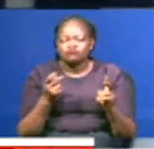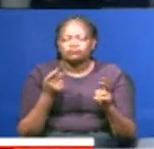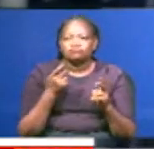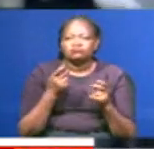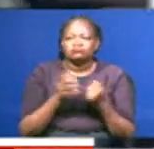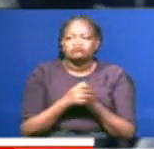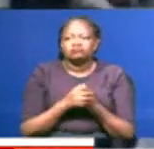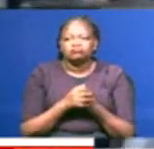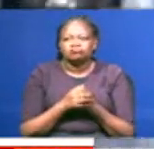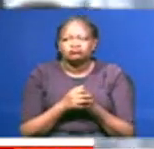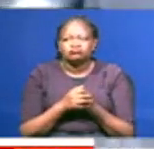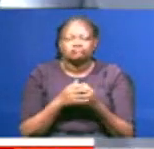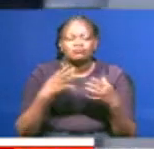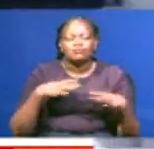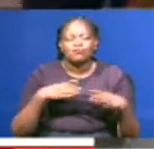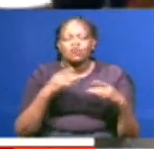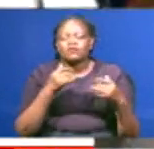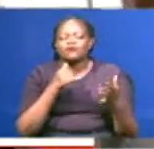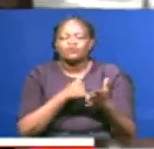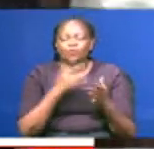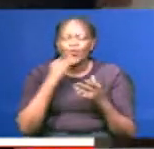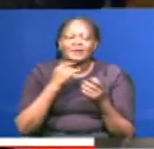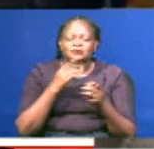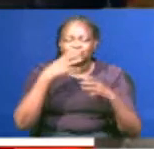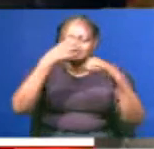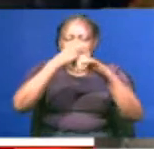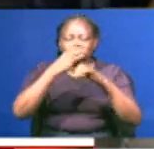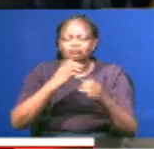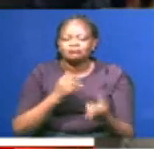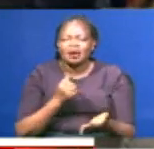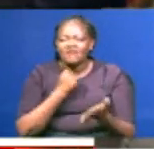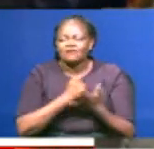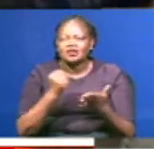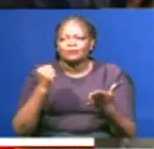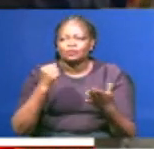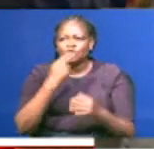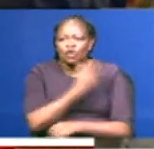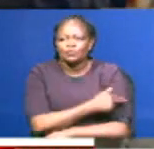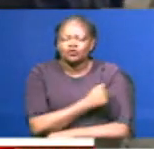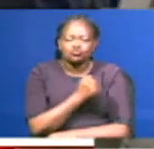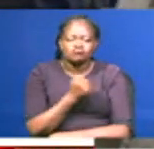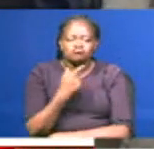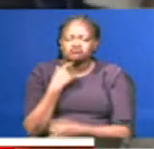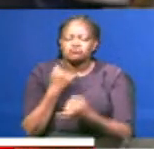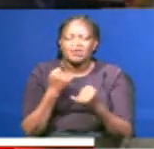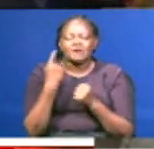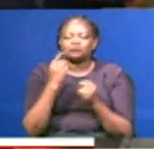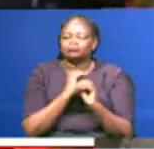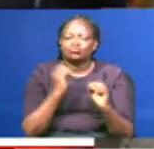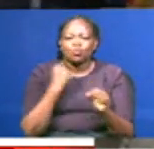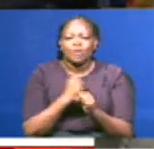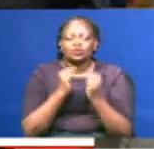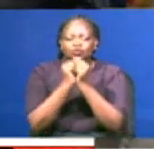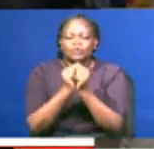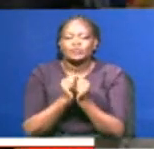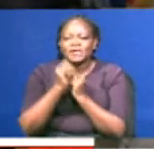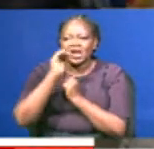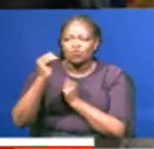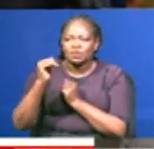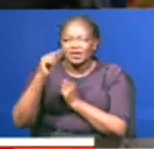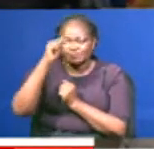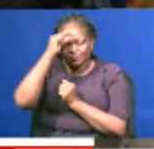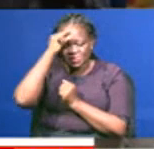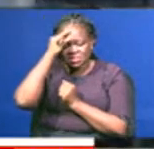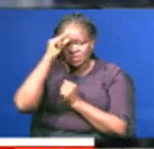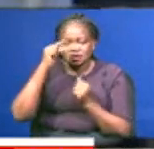and referring them to hospital. We do not implement independently. We work closely with the county government of